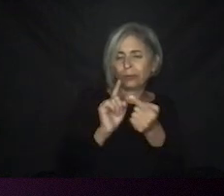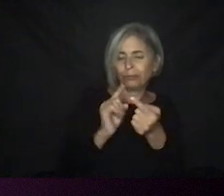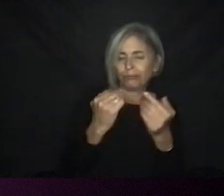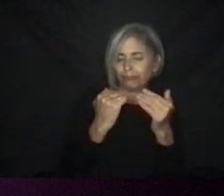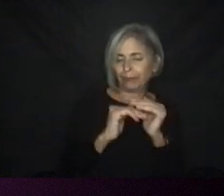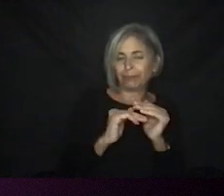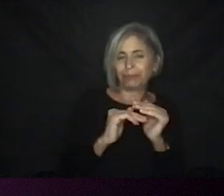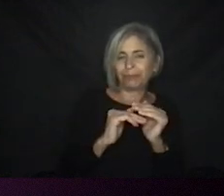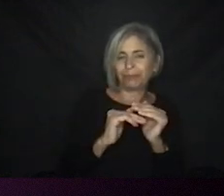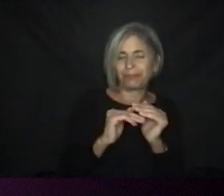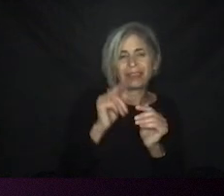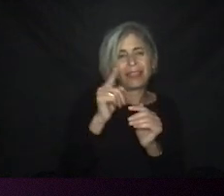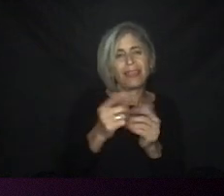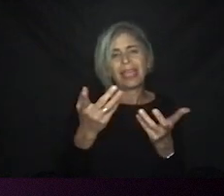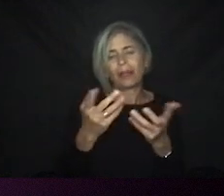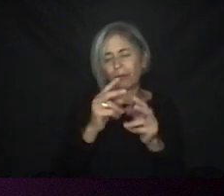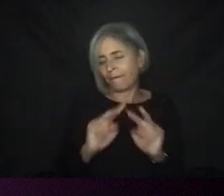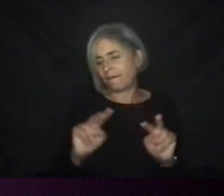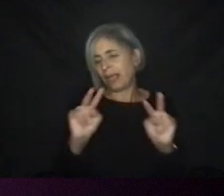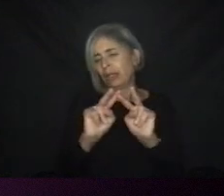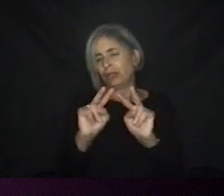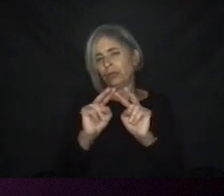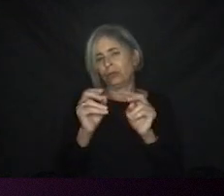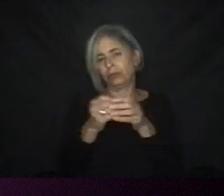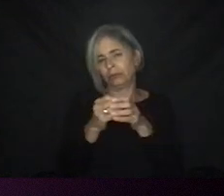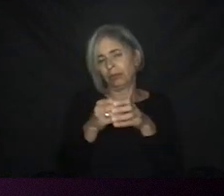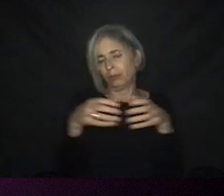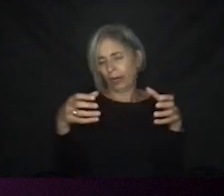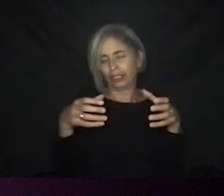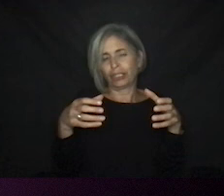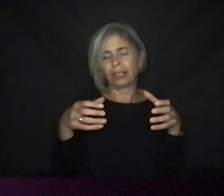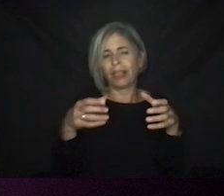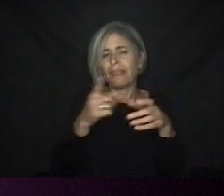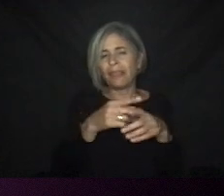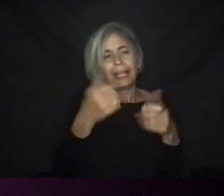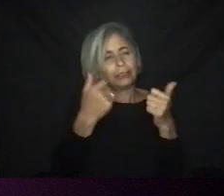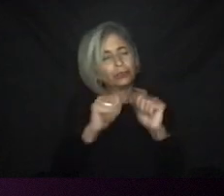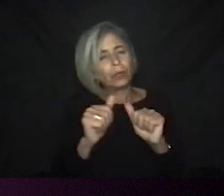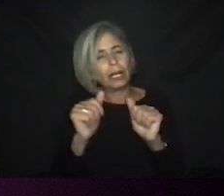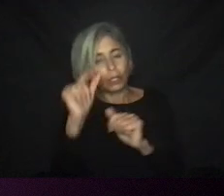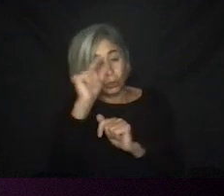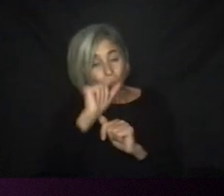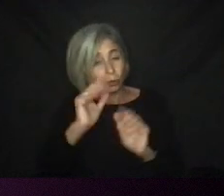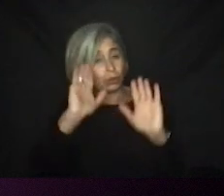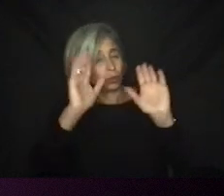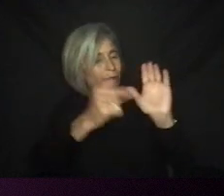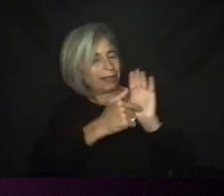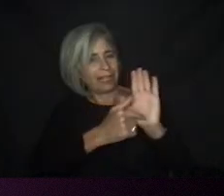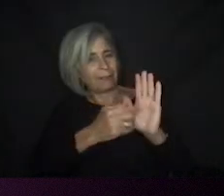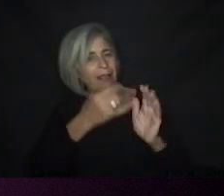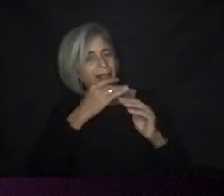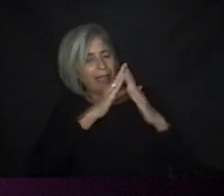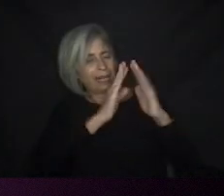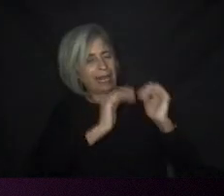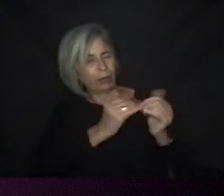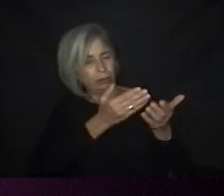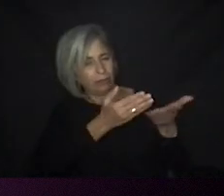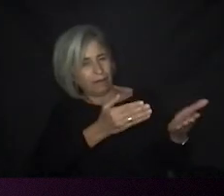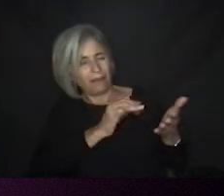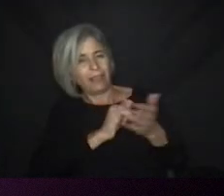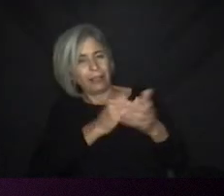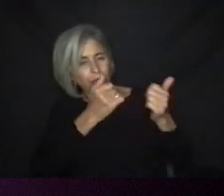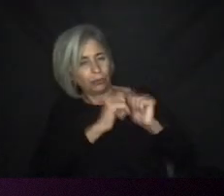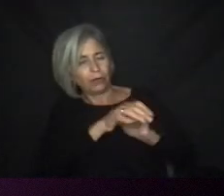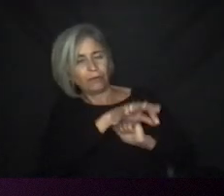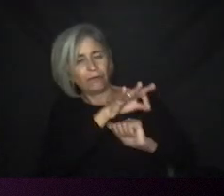minimums because they deal in value abstraction. They try to, like Google is a great example in the lighthouse stuff and all these things. They're